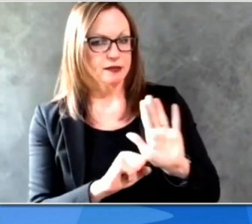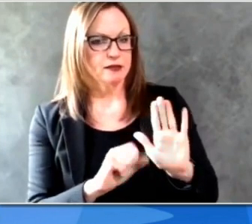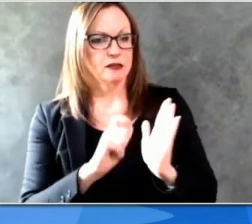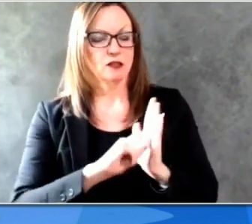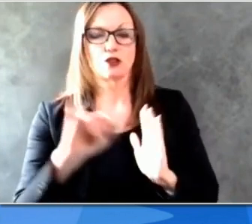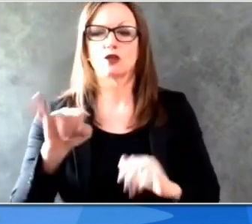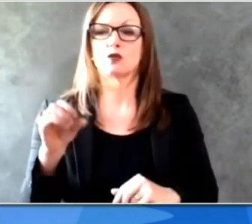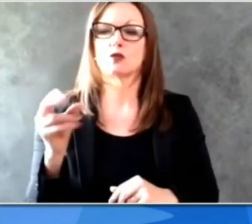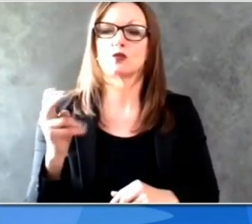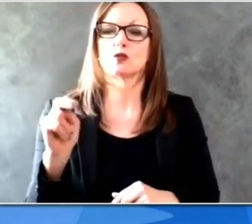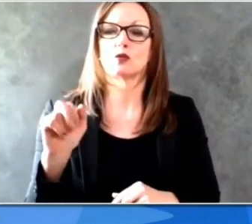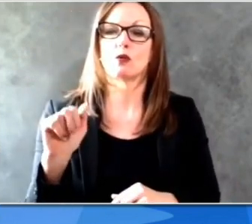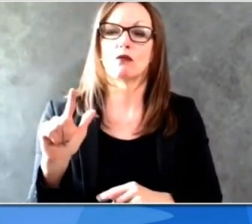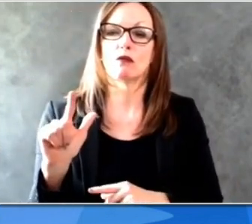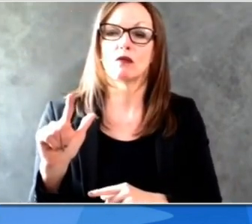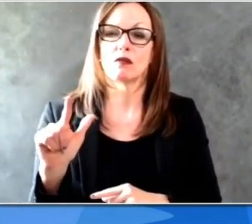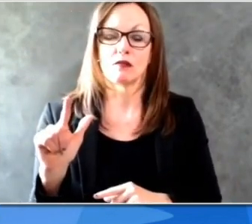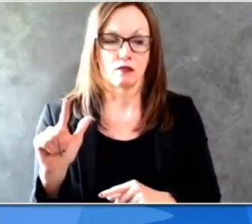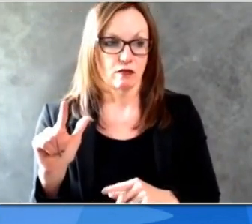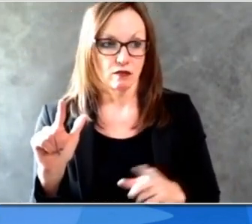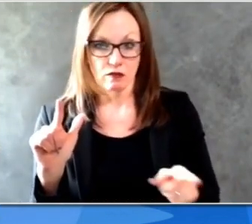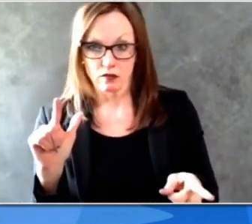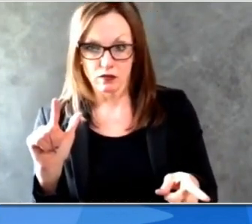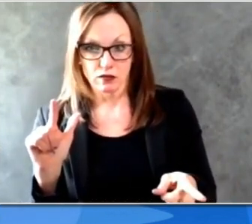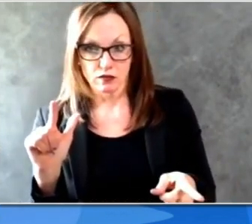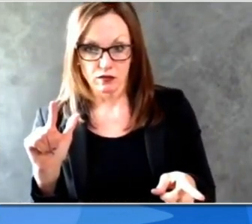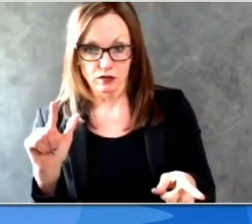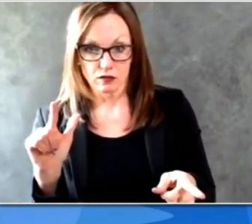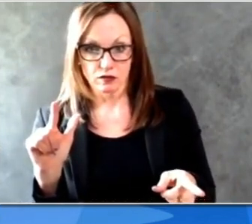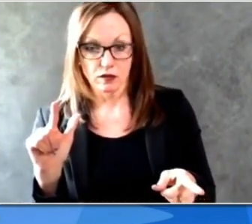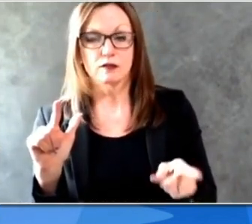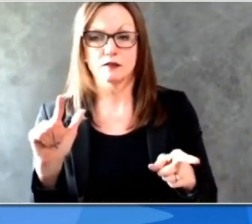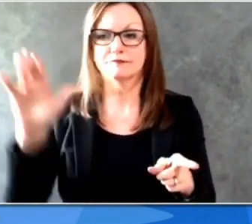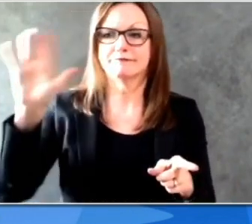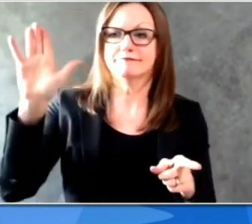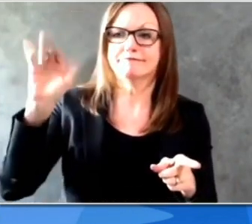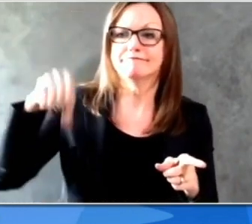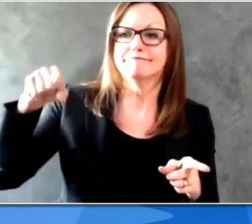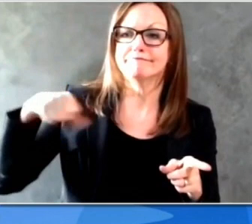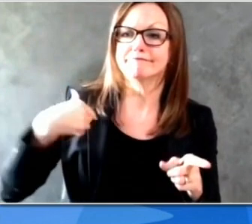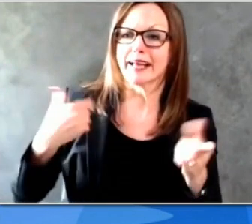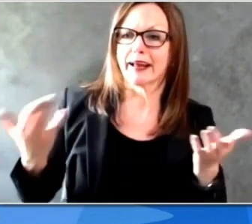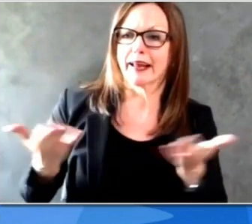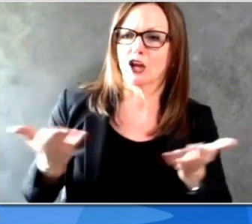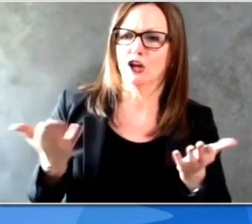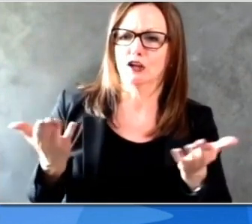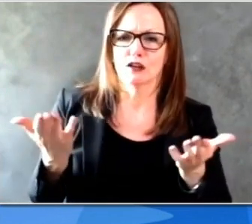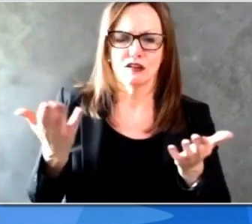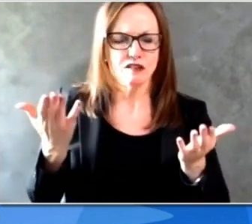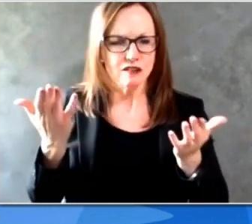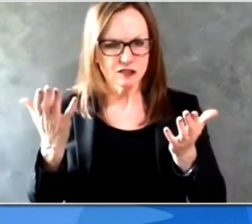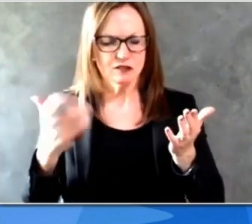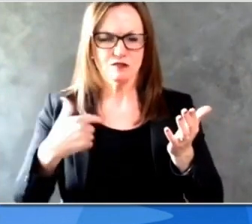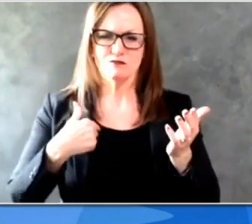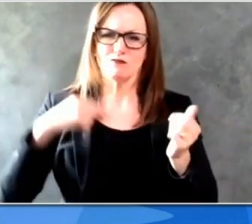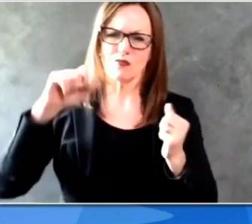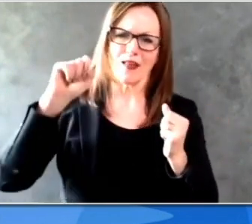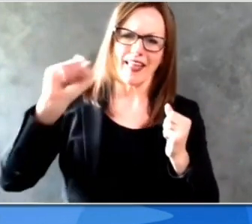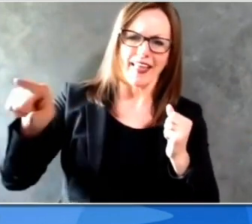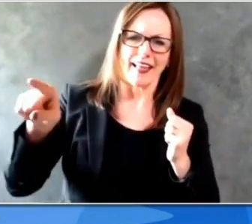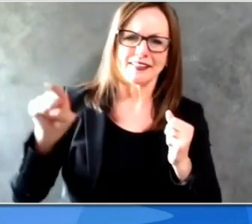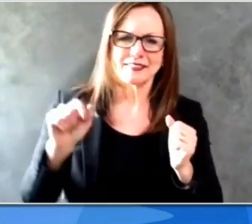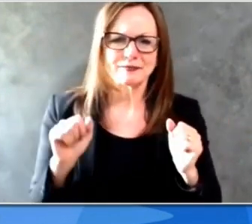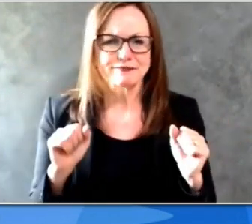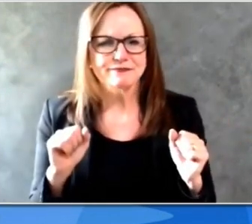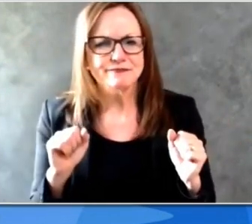Hi, thanks for taking my call. My question is probably for Stephanie. If you could implement one or two statewide regulations